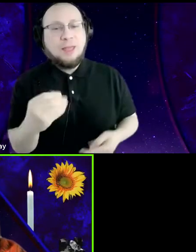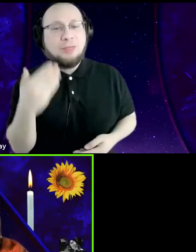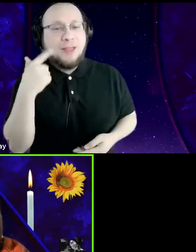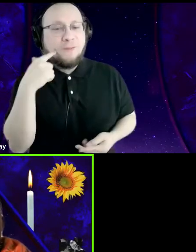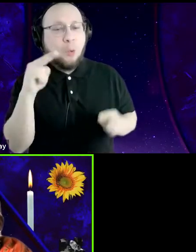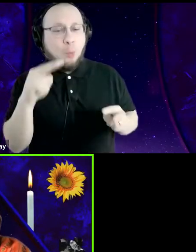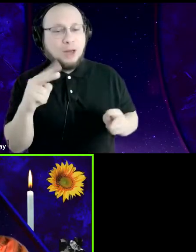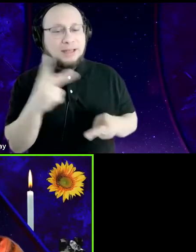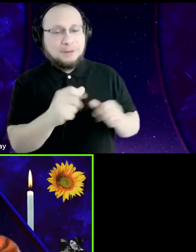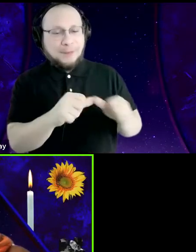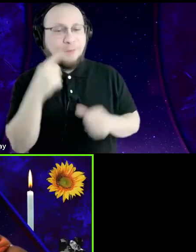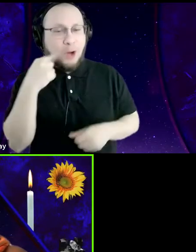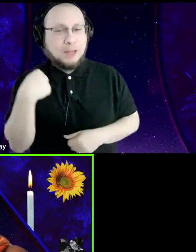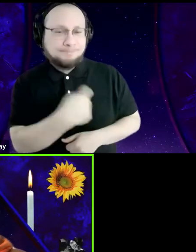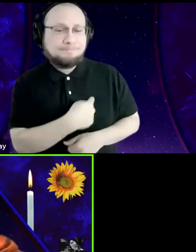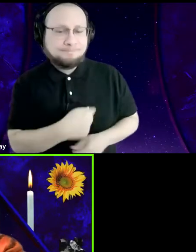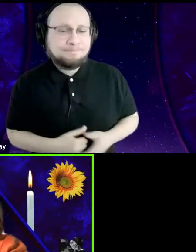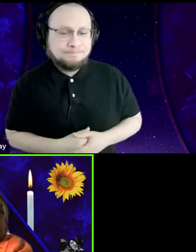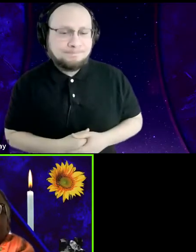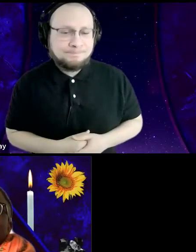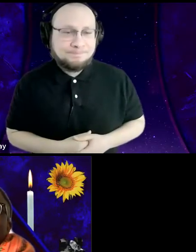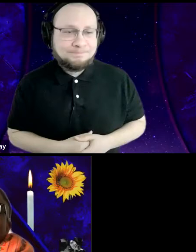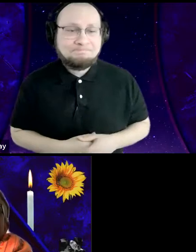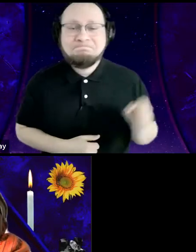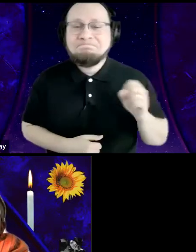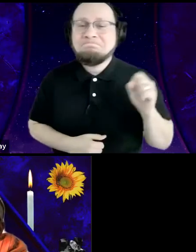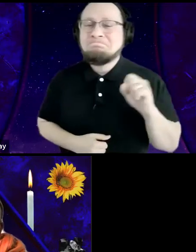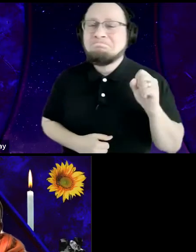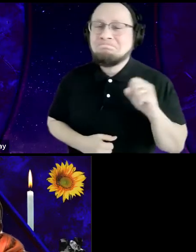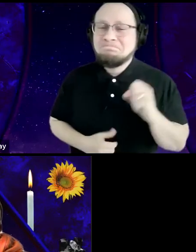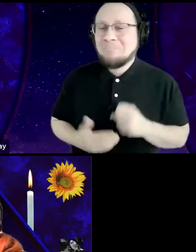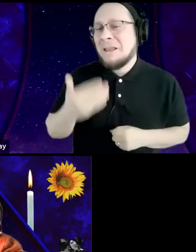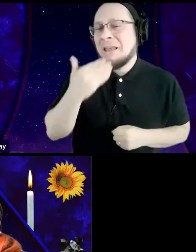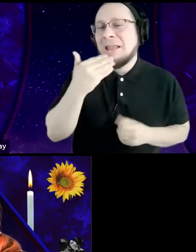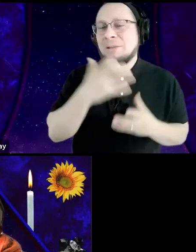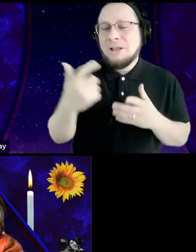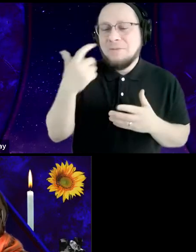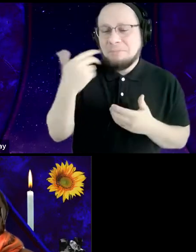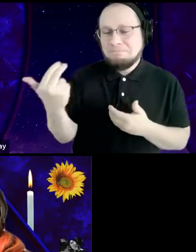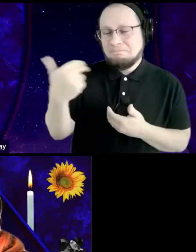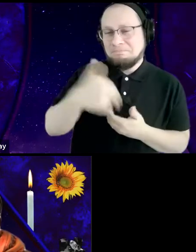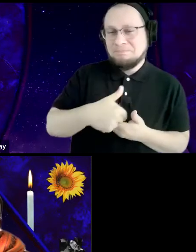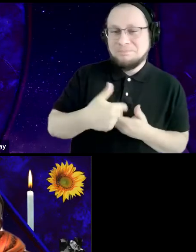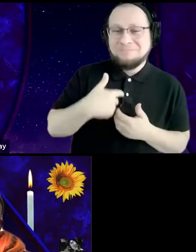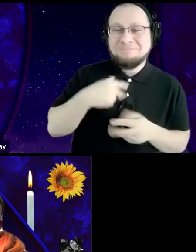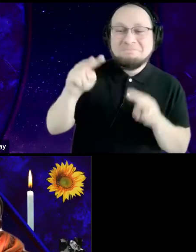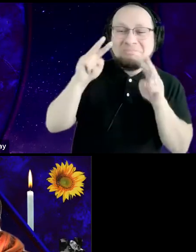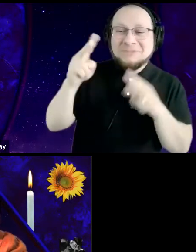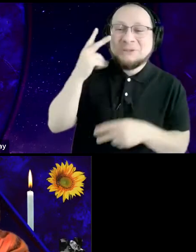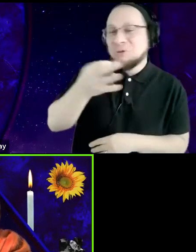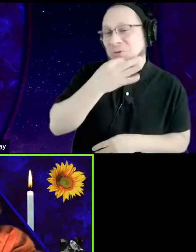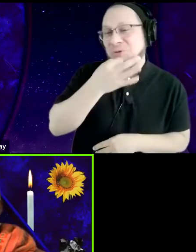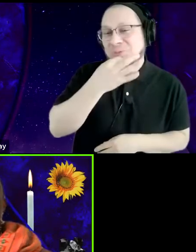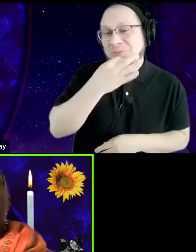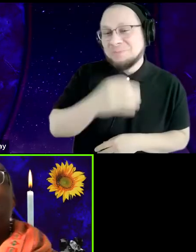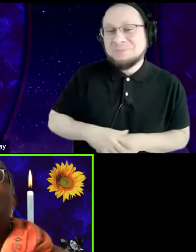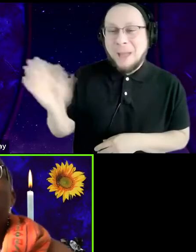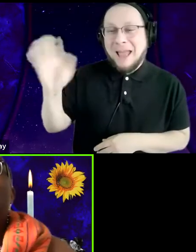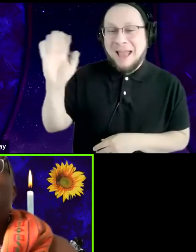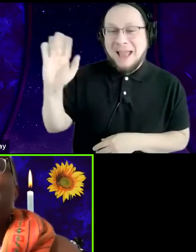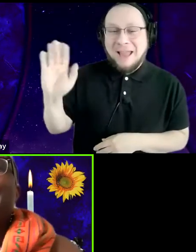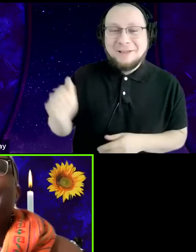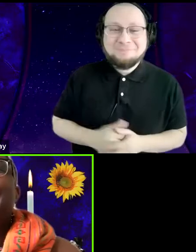and holding space. Yes, absolutely. Thank you so much for being here. And I can't wait to see you soon.